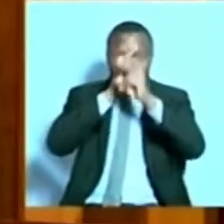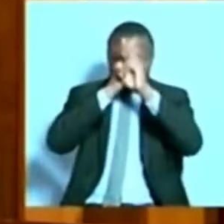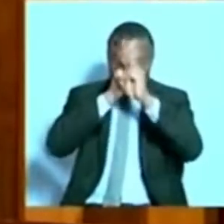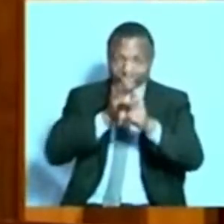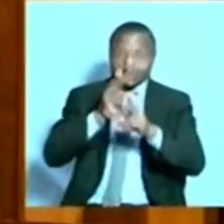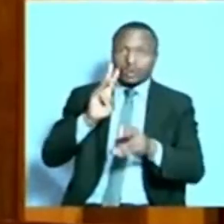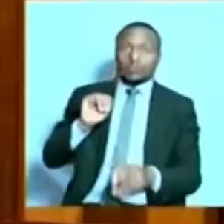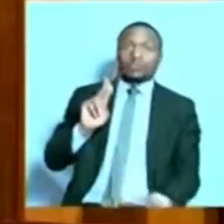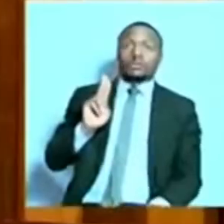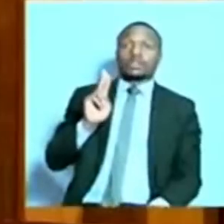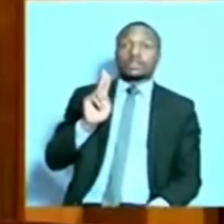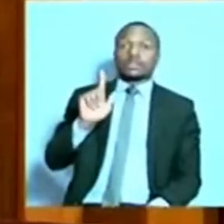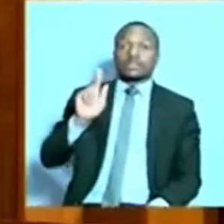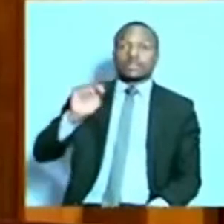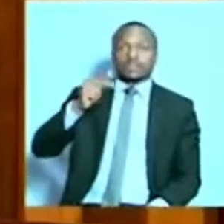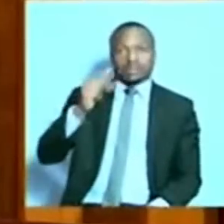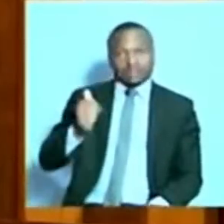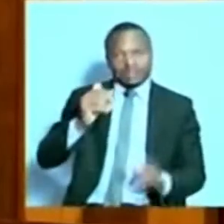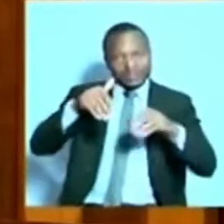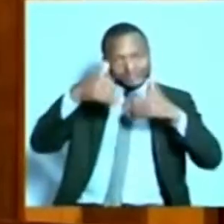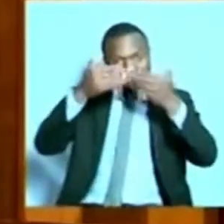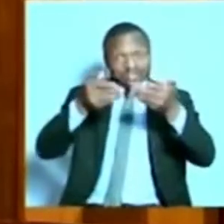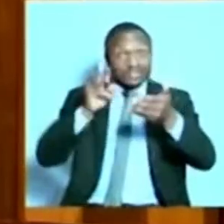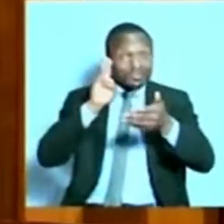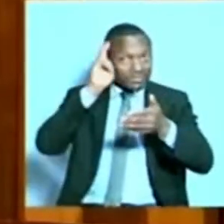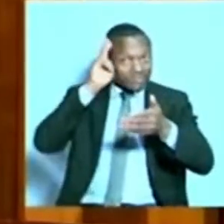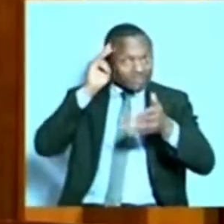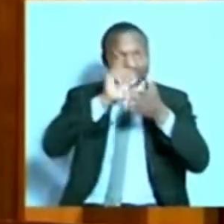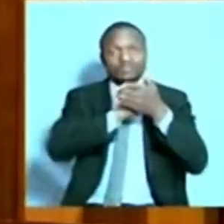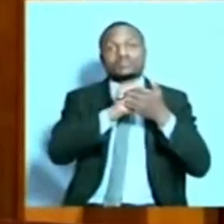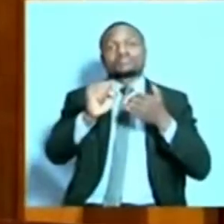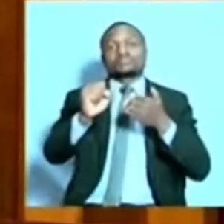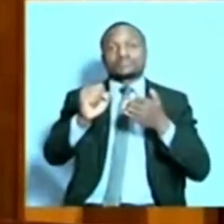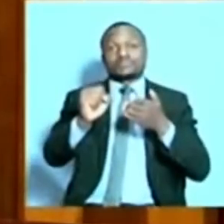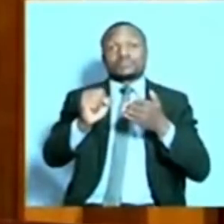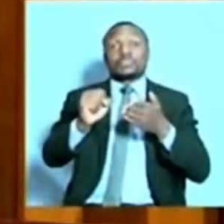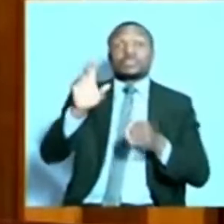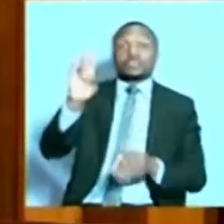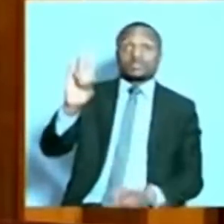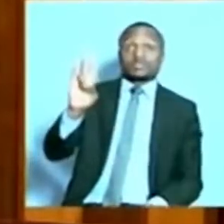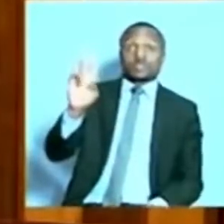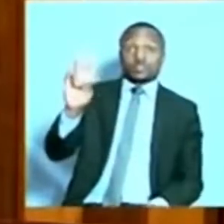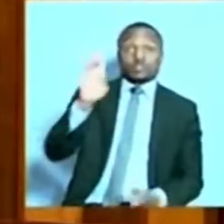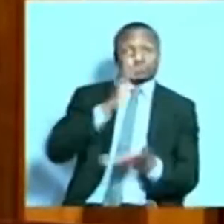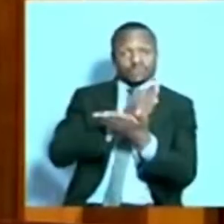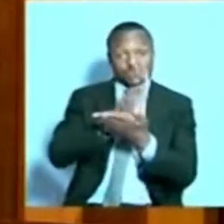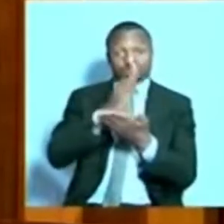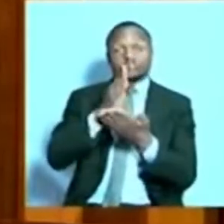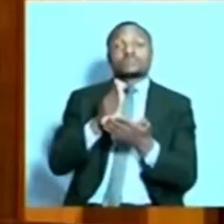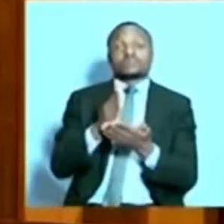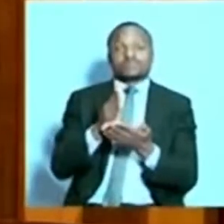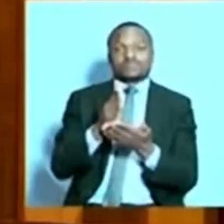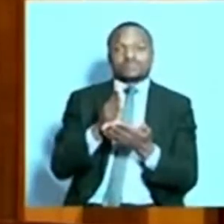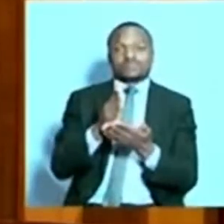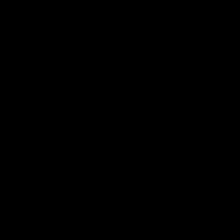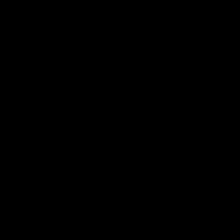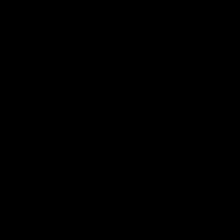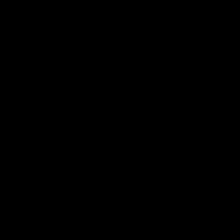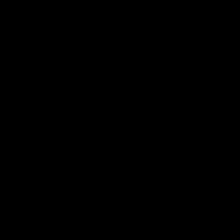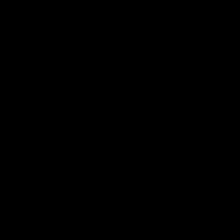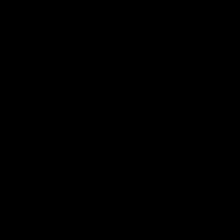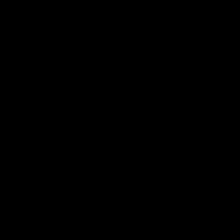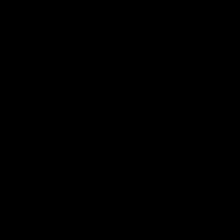Chipoka Mlenga, did deliver a ministerial statement on the 72 billion United States dollar